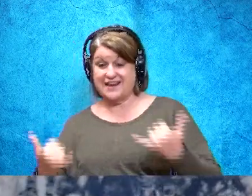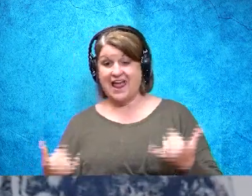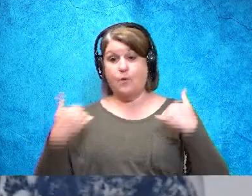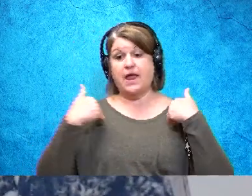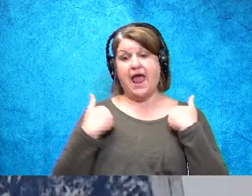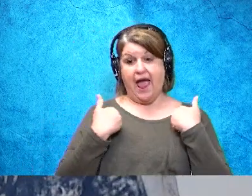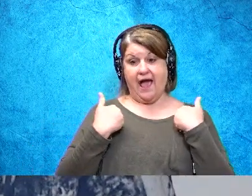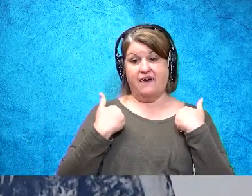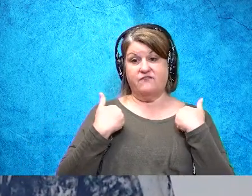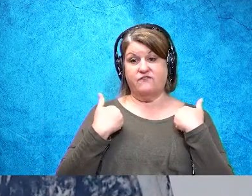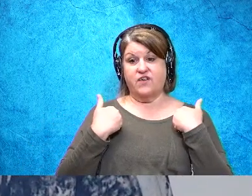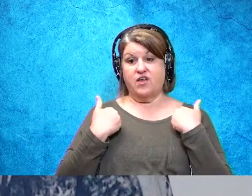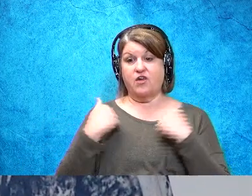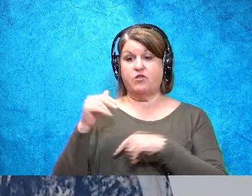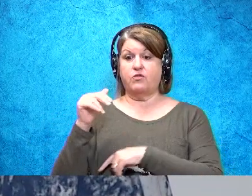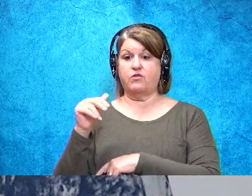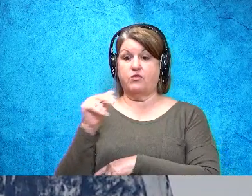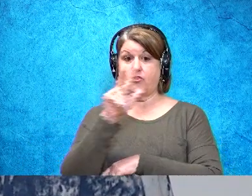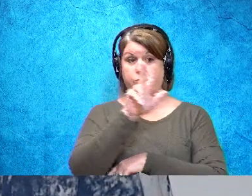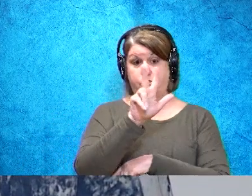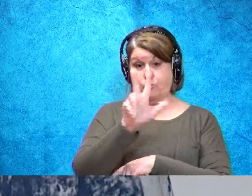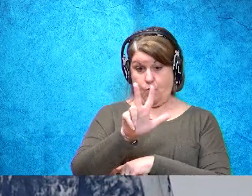have 3 tens,